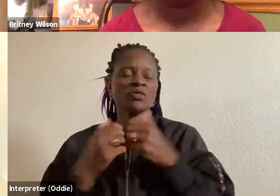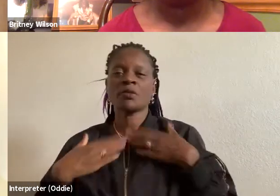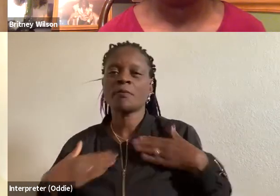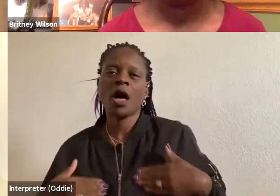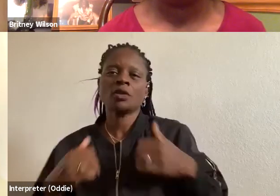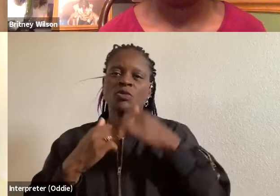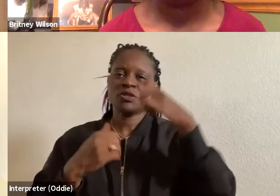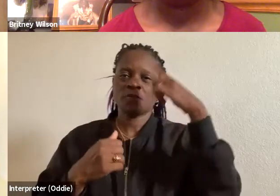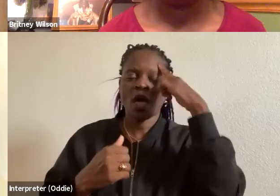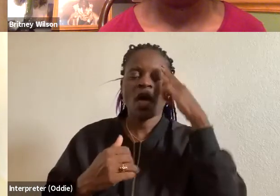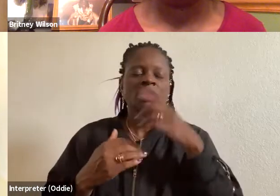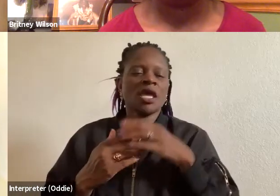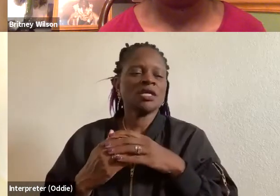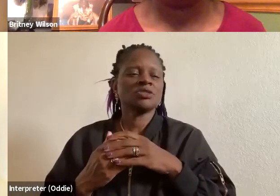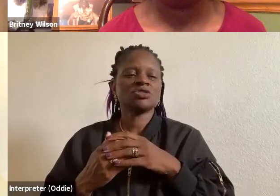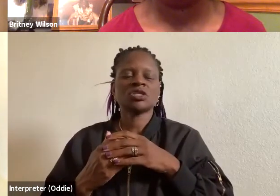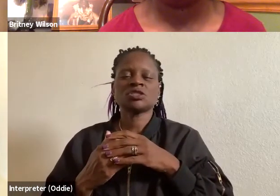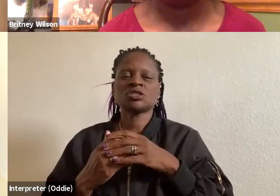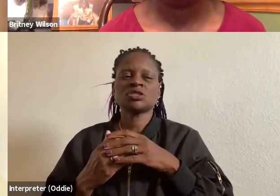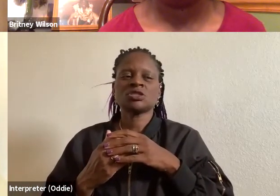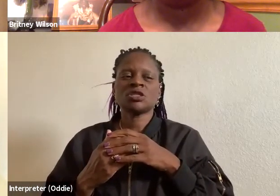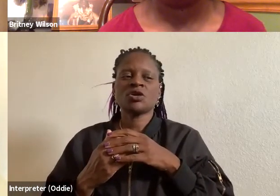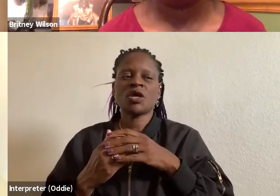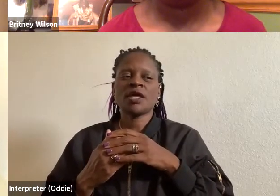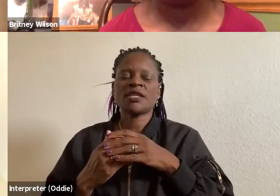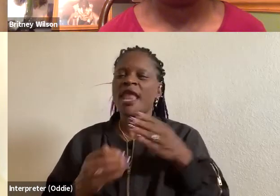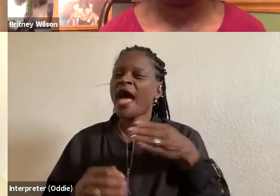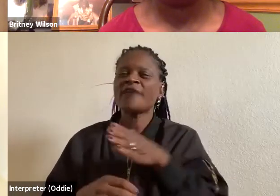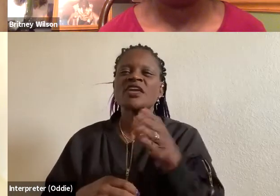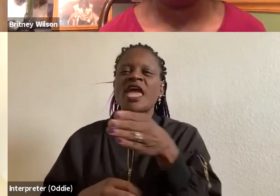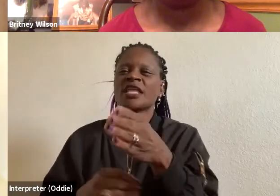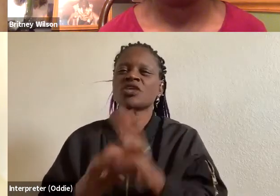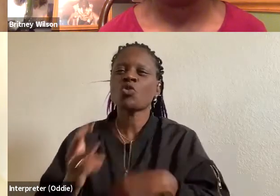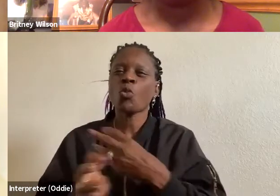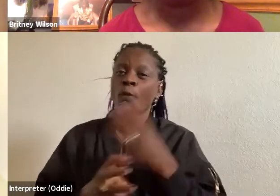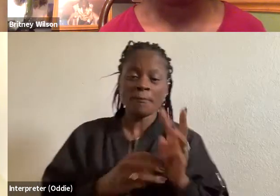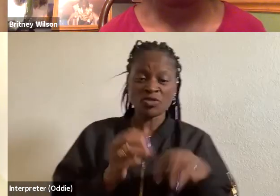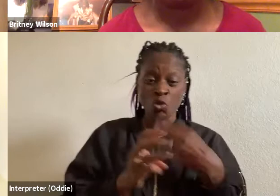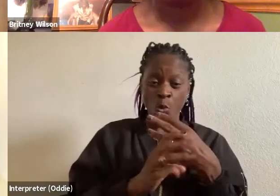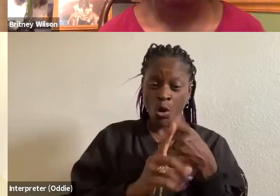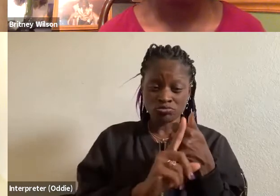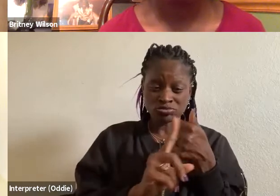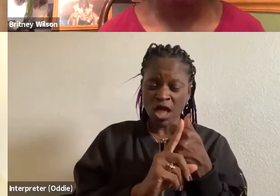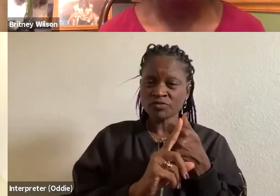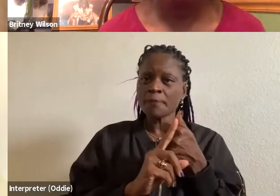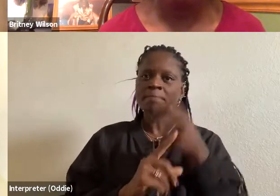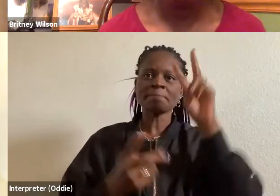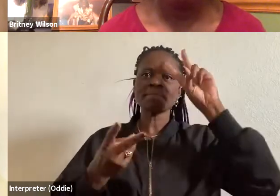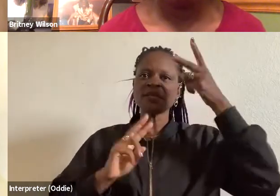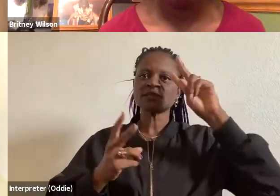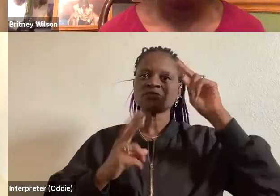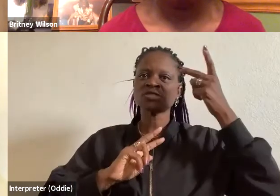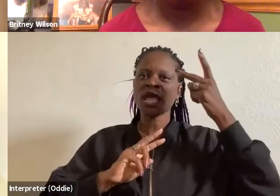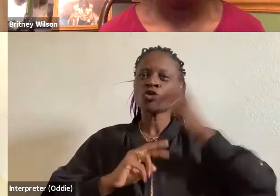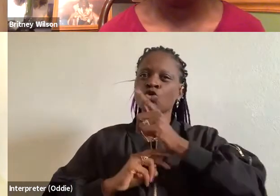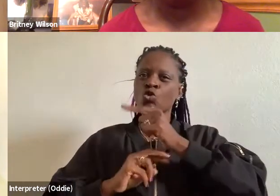we navigate the world. And what's wrong is how the world misunderstands on purpose most times who we